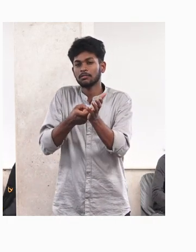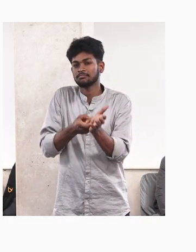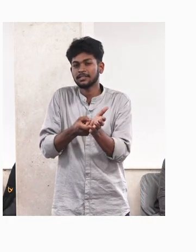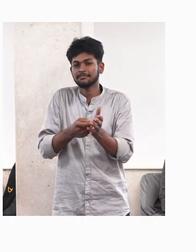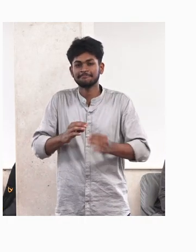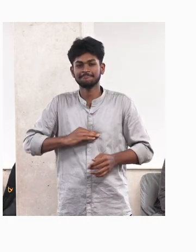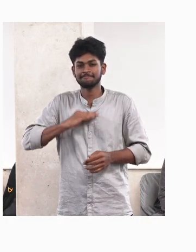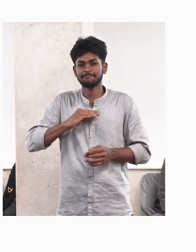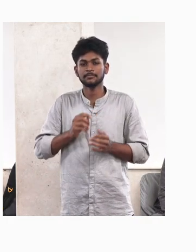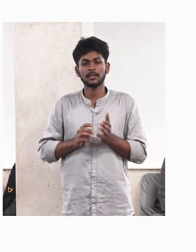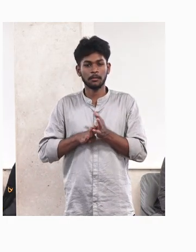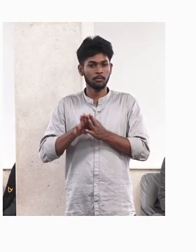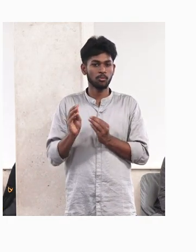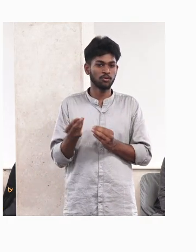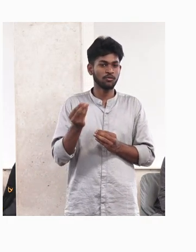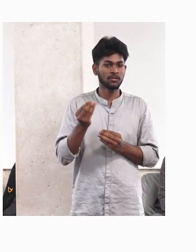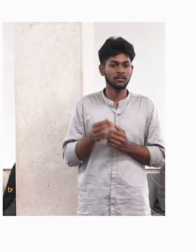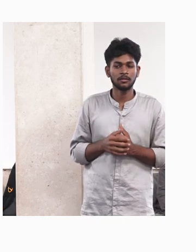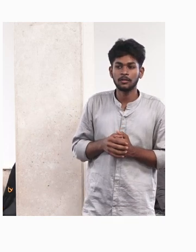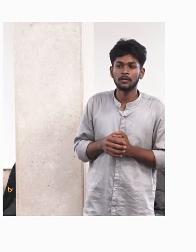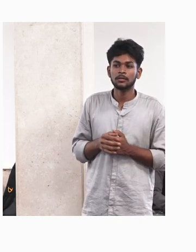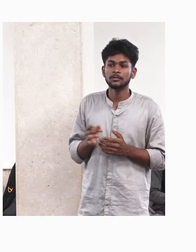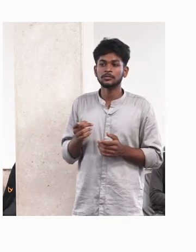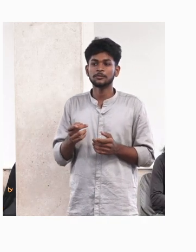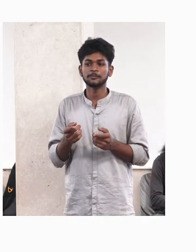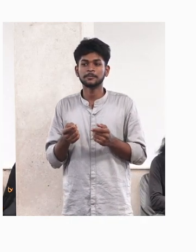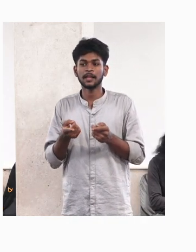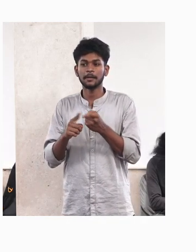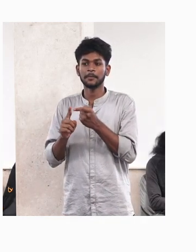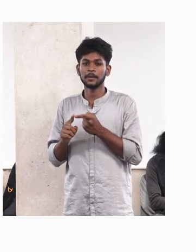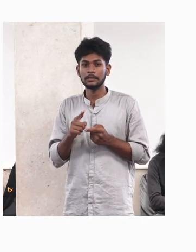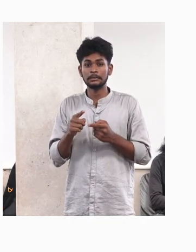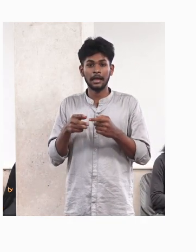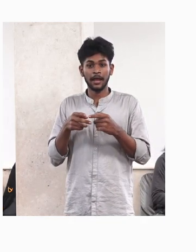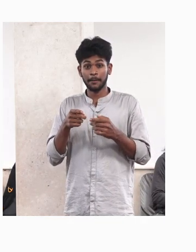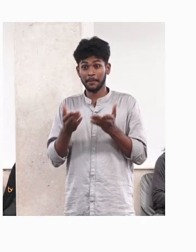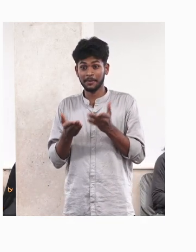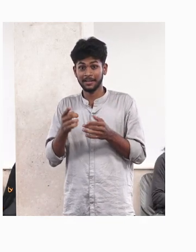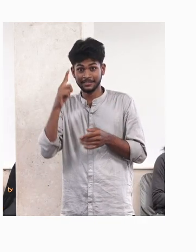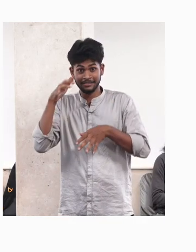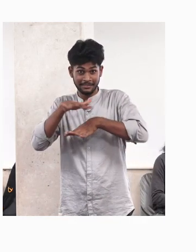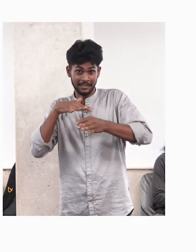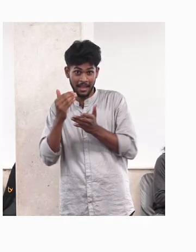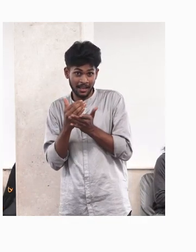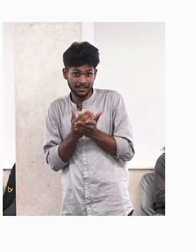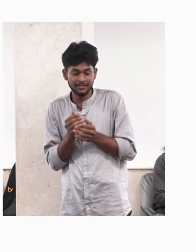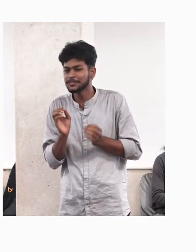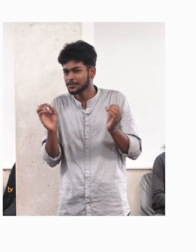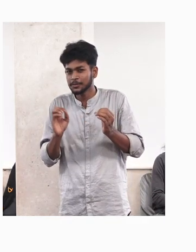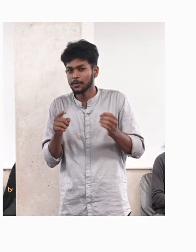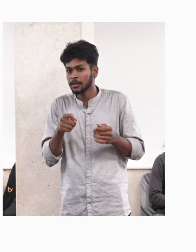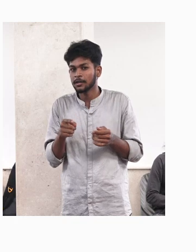Then there are all the other skills. So in this sense, it's not a technique. It's something really, is